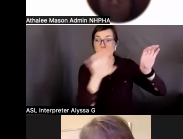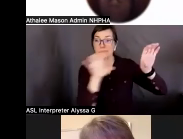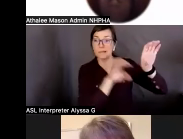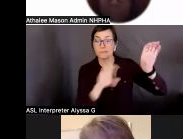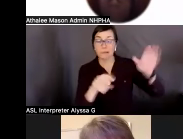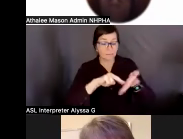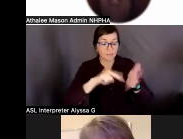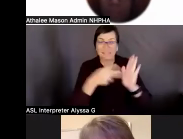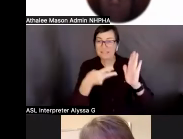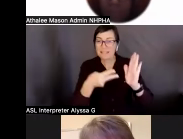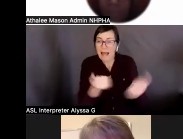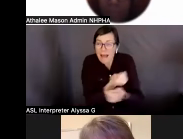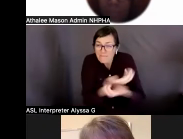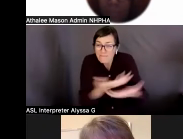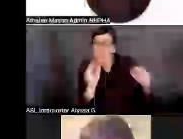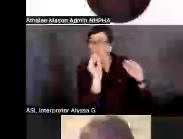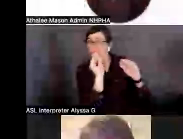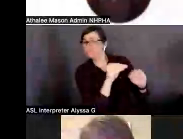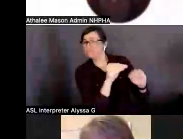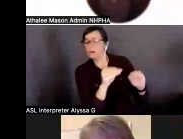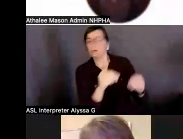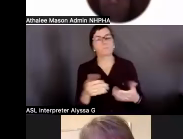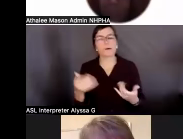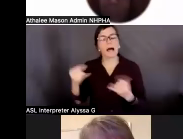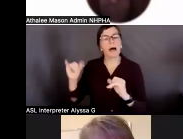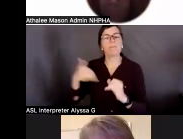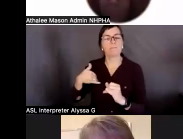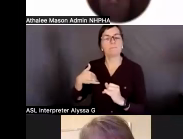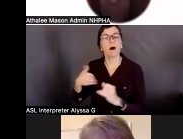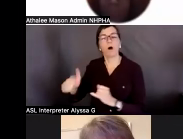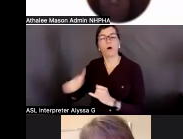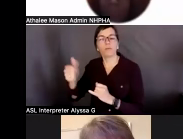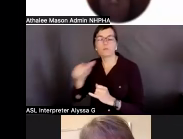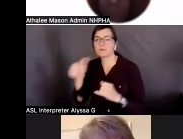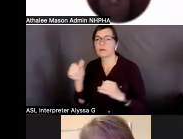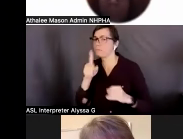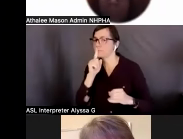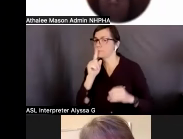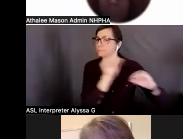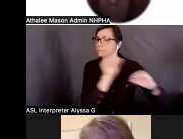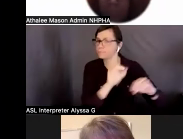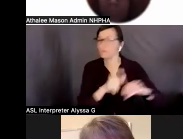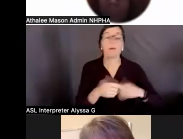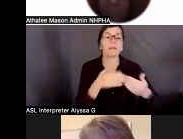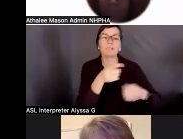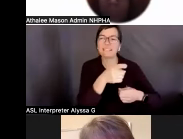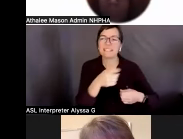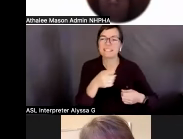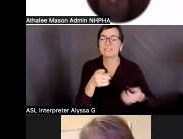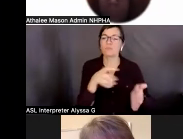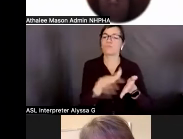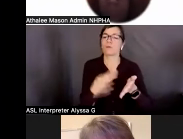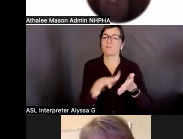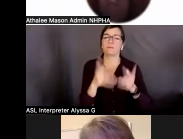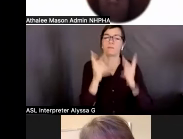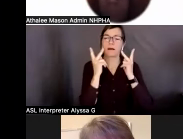of all the different emergency orders that were issued, but the timeline gives you a little perspective on when certain directives went into